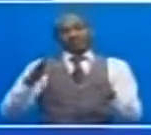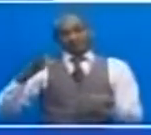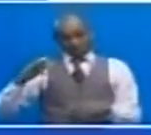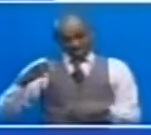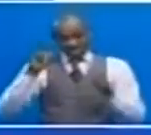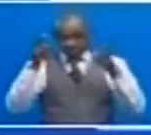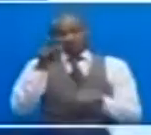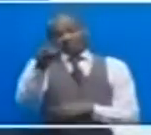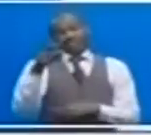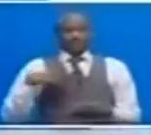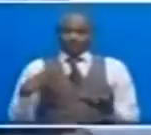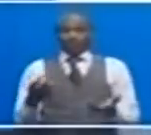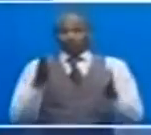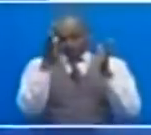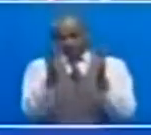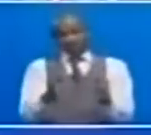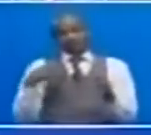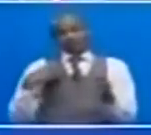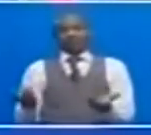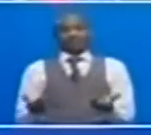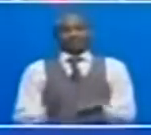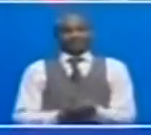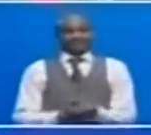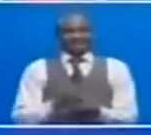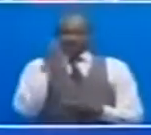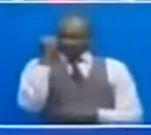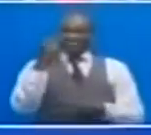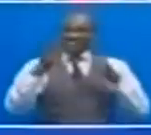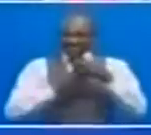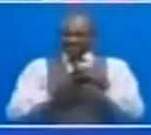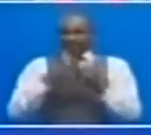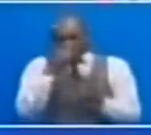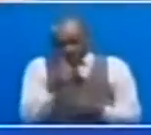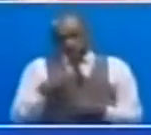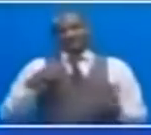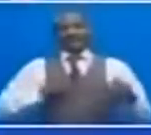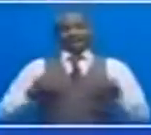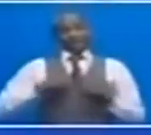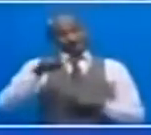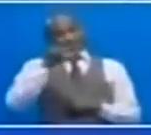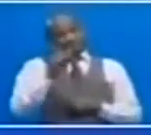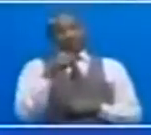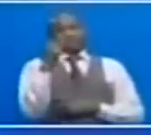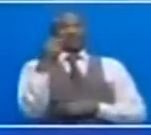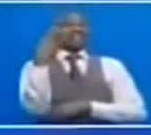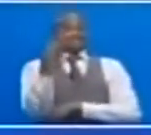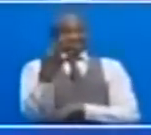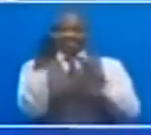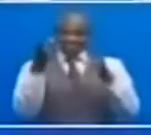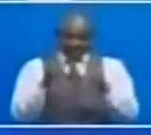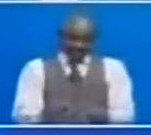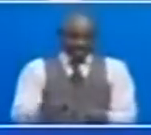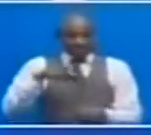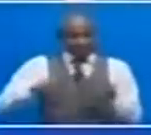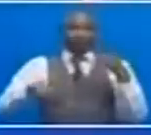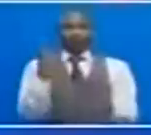the issue on term limits to somebody who has said no. 57-year-old Kagame has been in power since 2003, when he